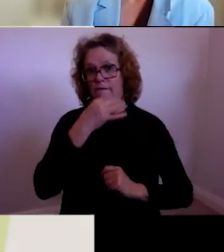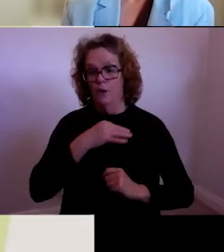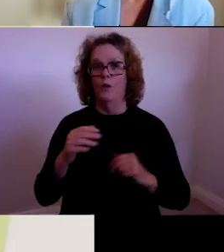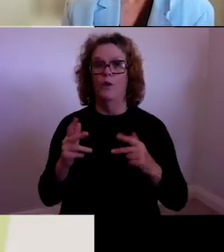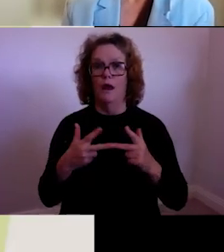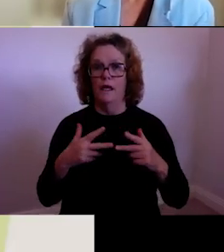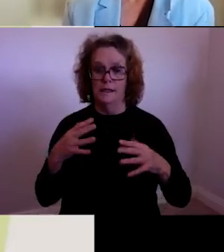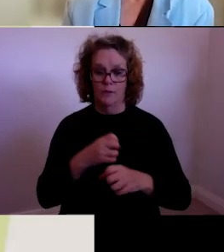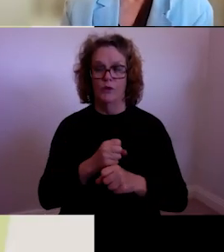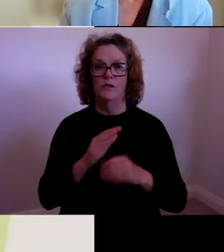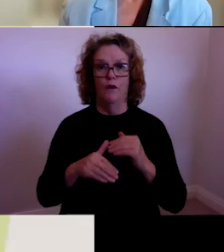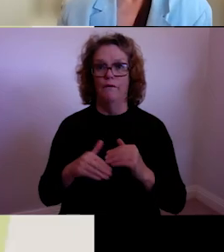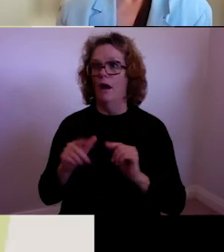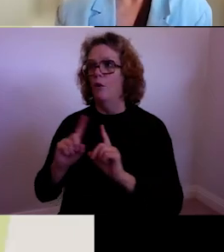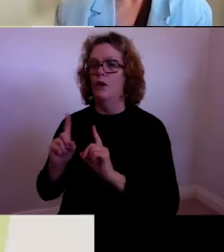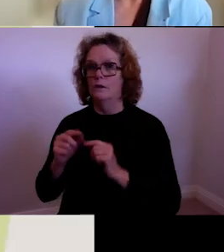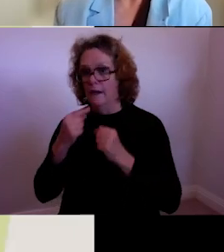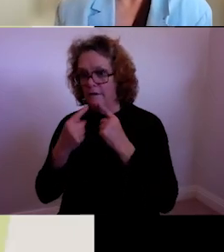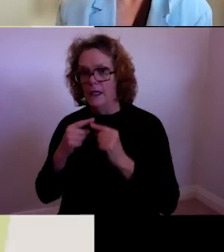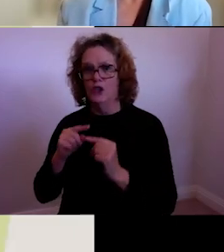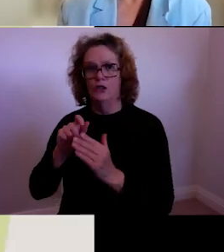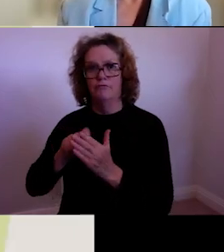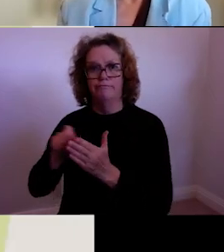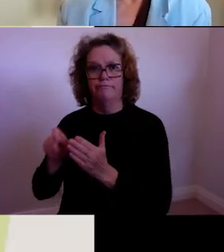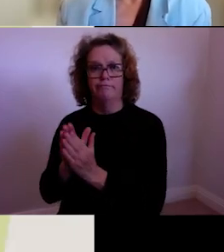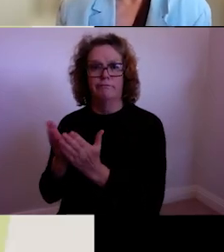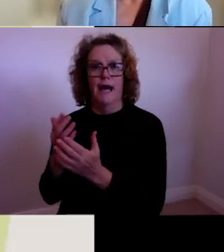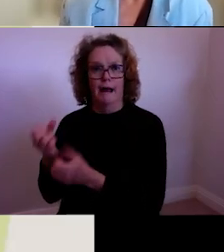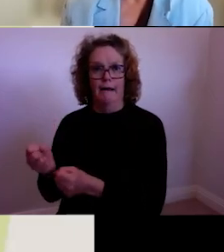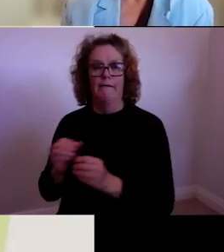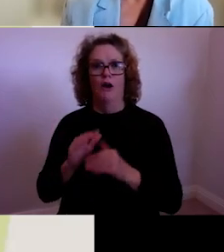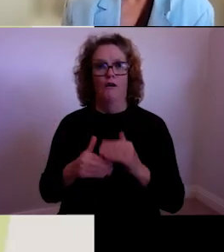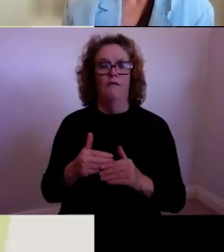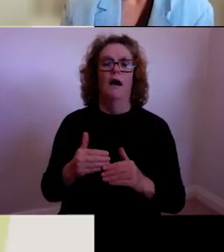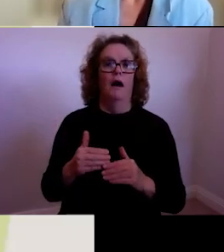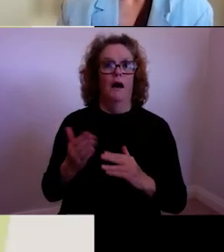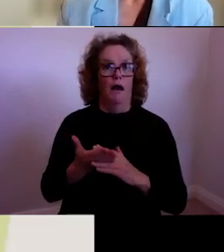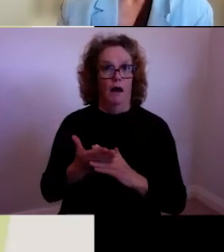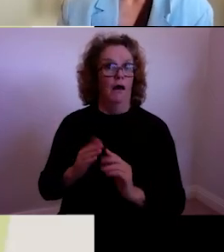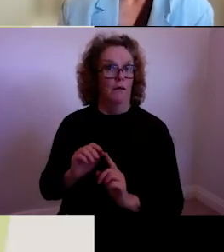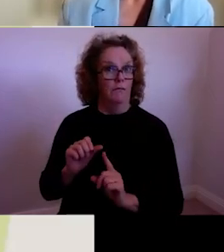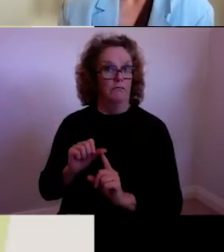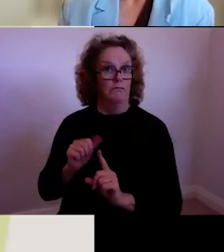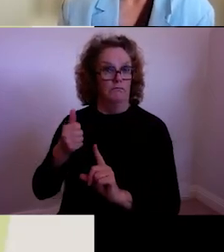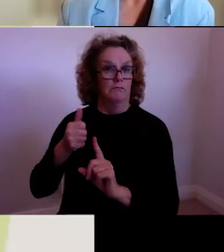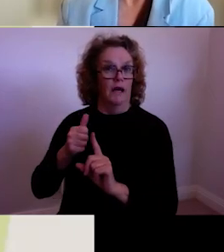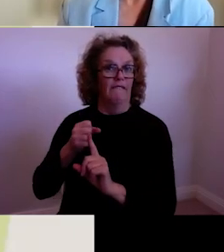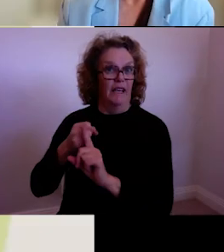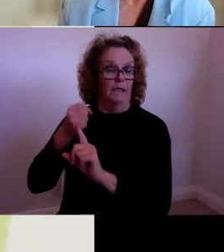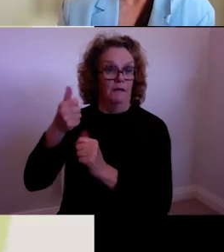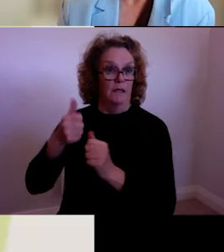summaries around the quality, effectiveness, and accessibility of healthcare. We're looking at